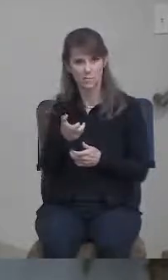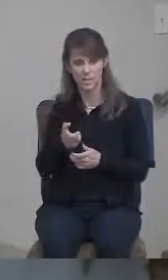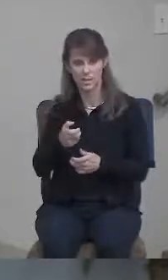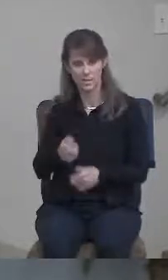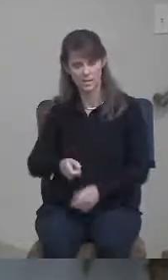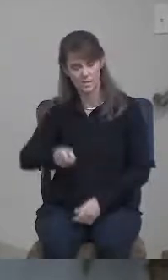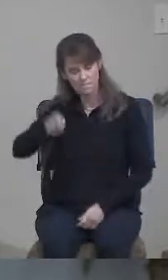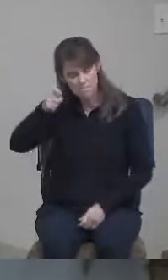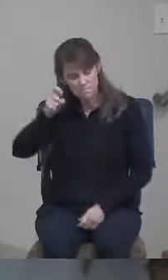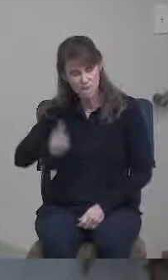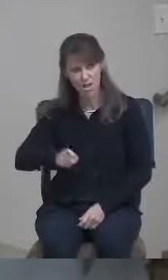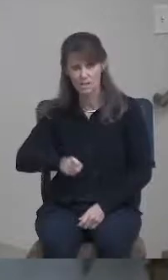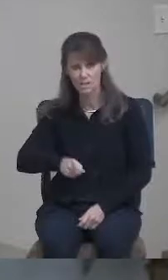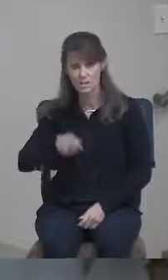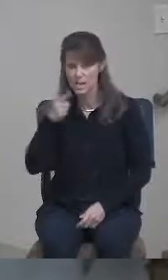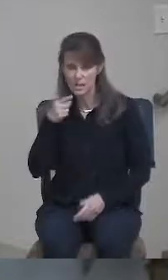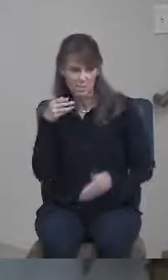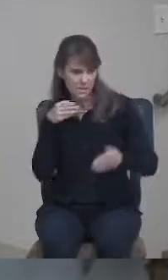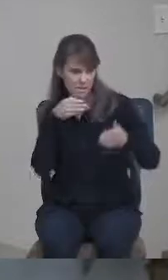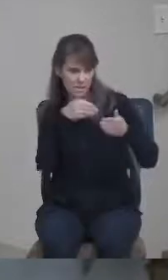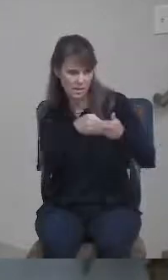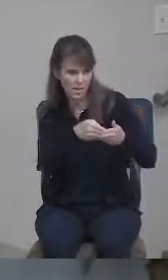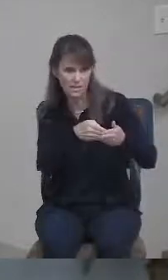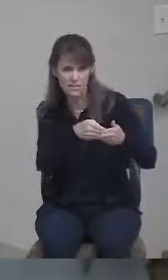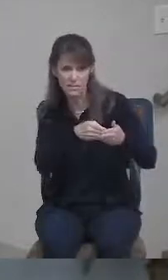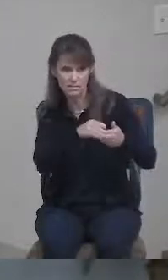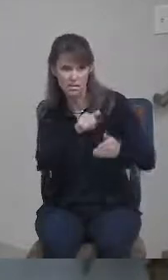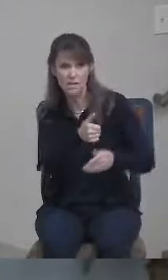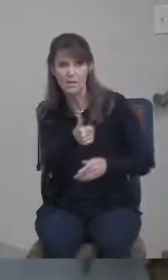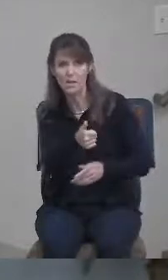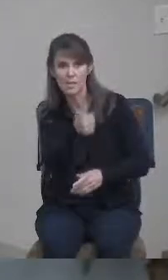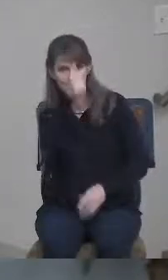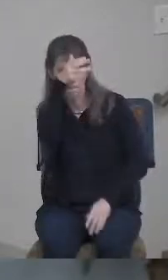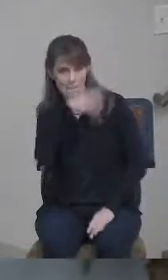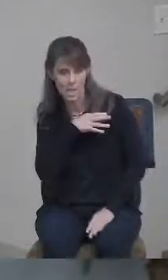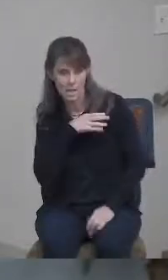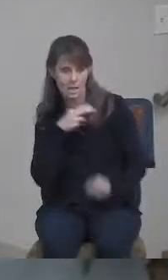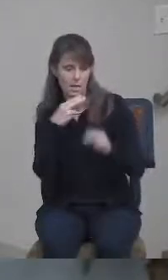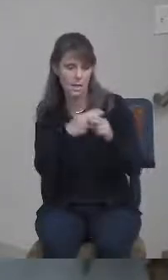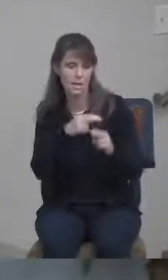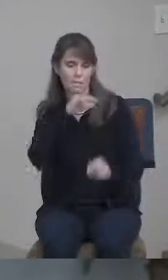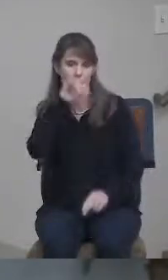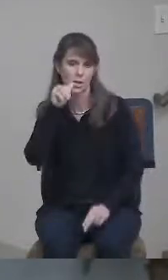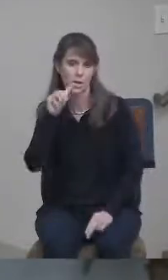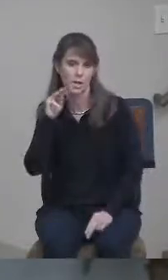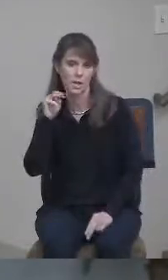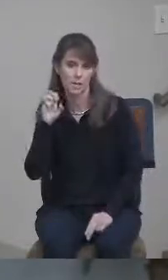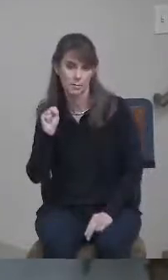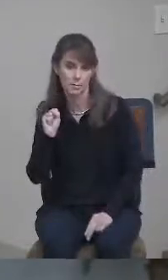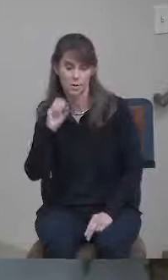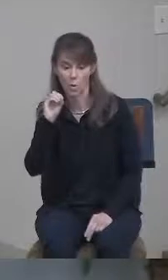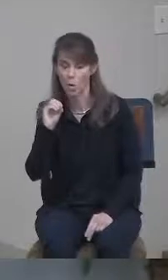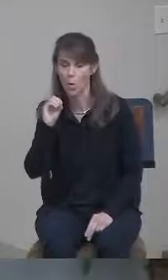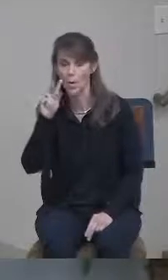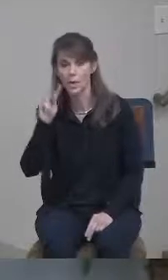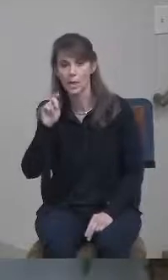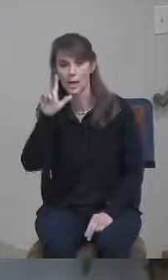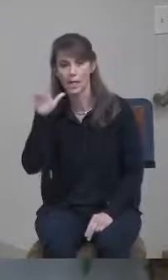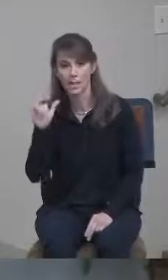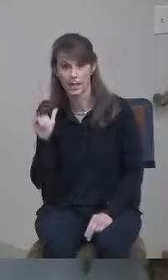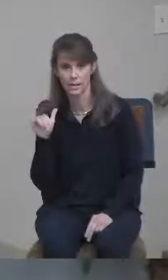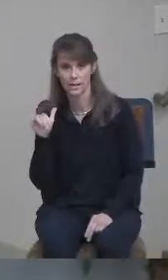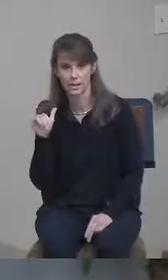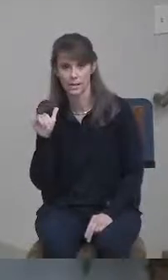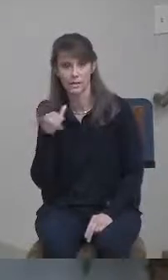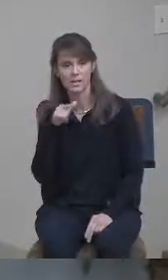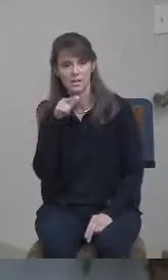He was opposed mainly by a man by the name of James O'Kelly. O'Kelly was born